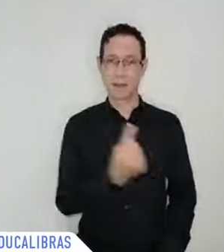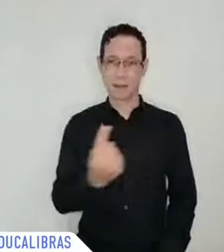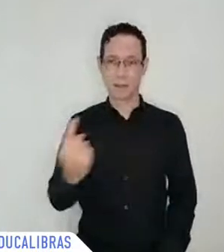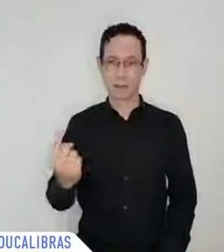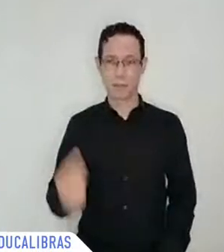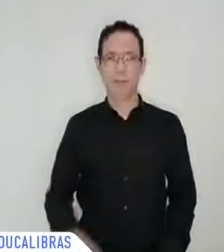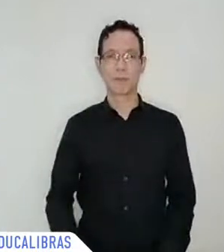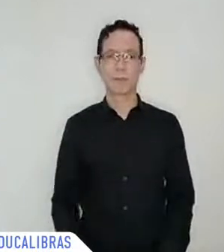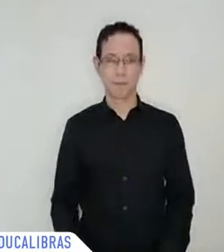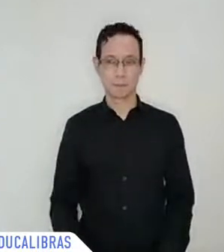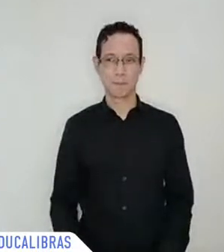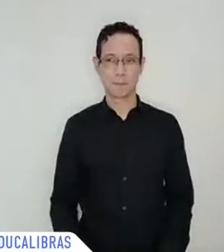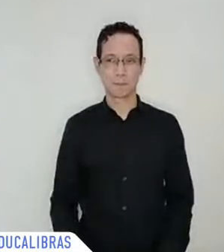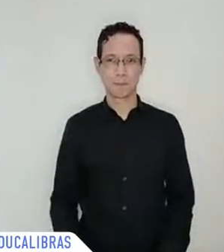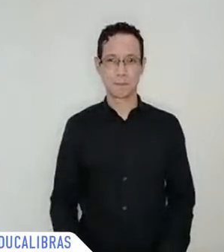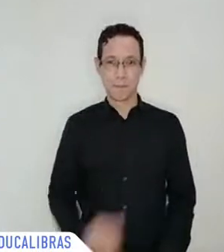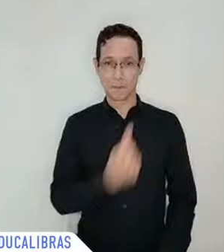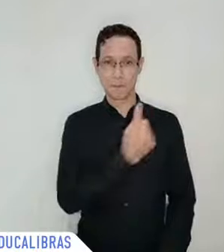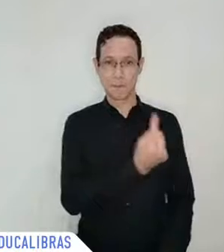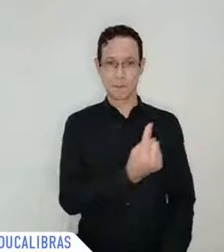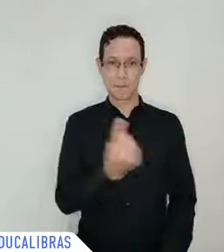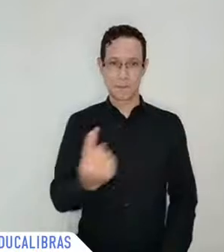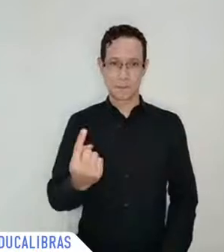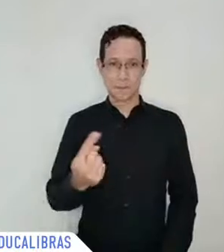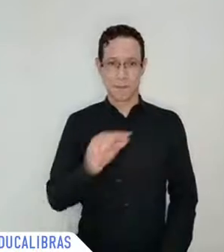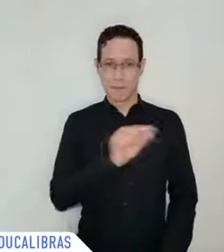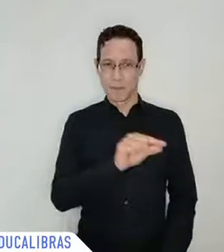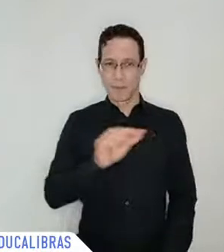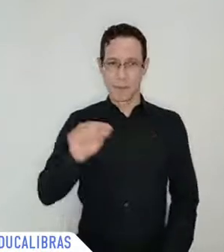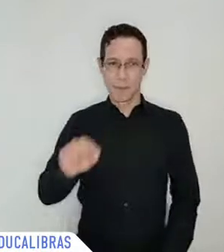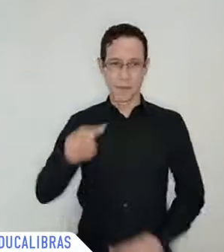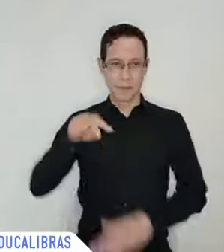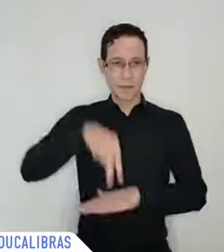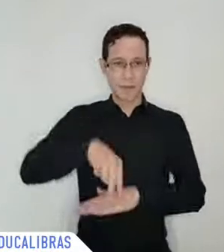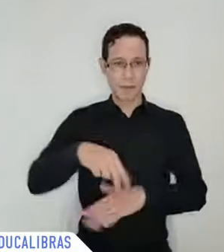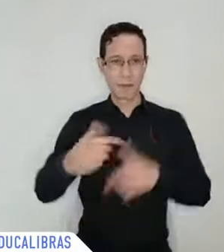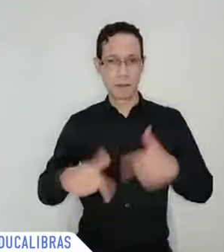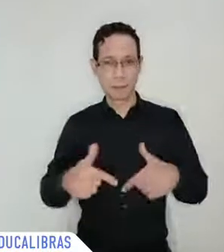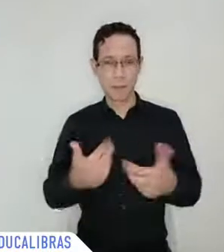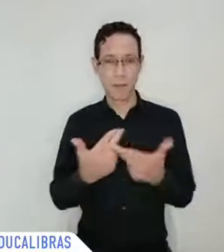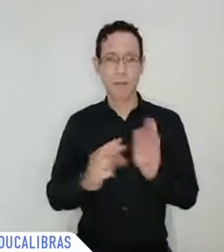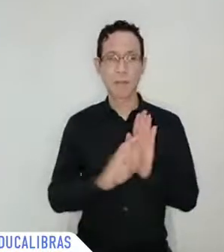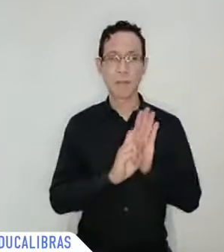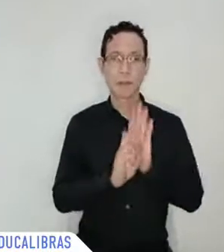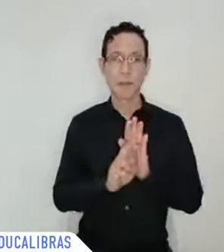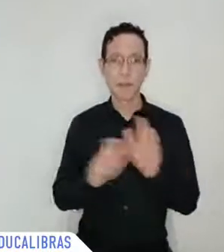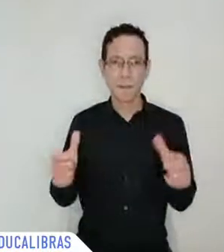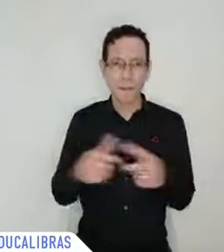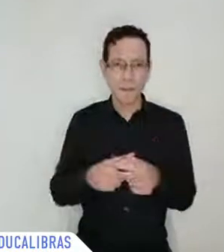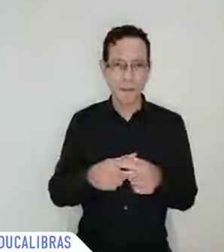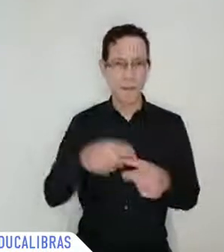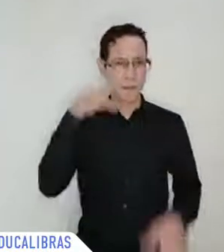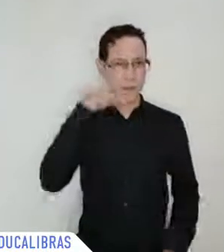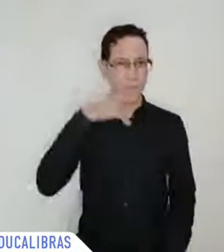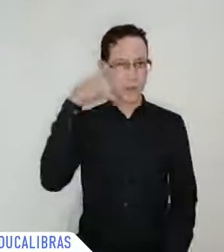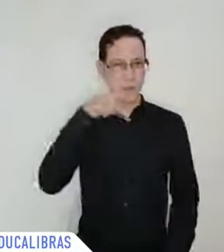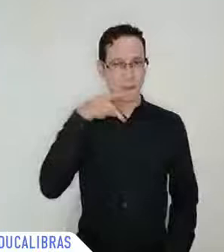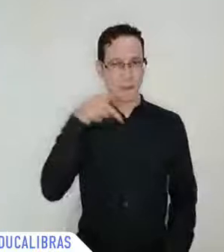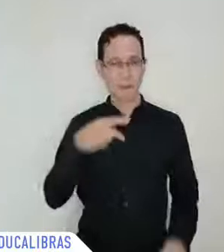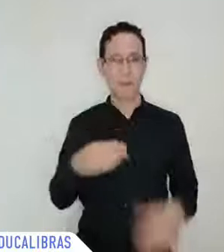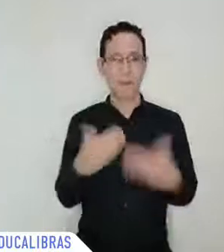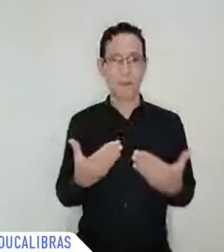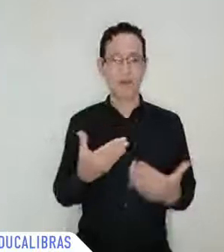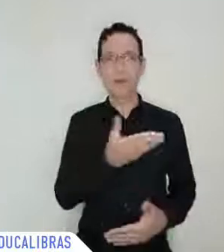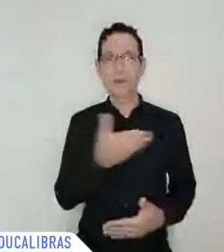something of the quotidian from the daily activities of journalists. And I would like to know what is your